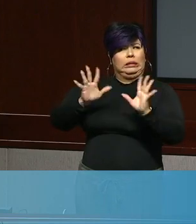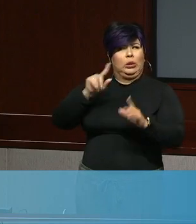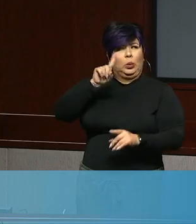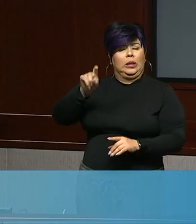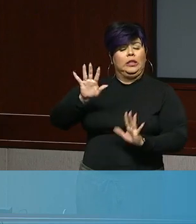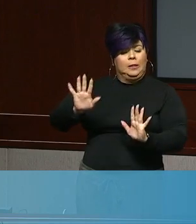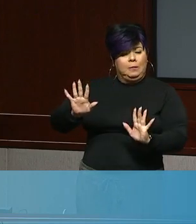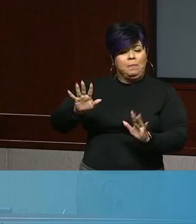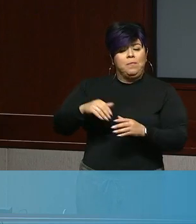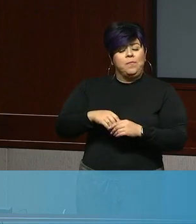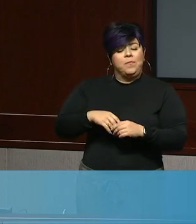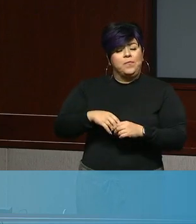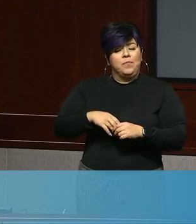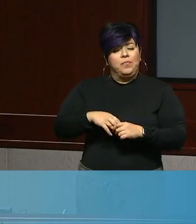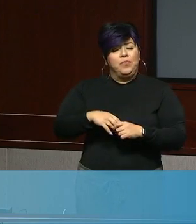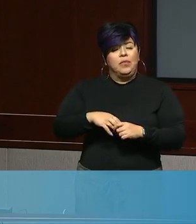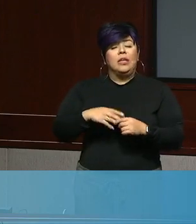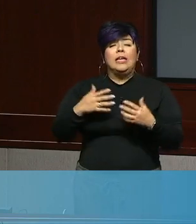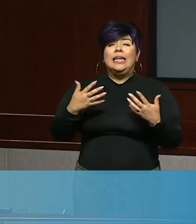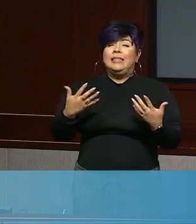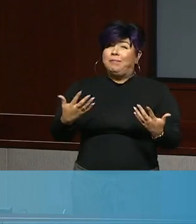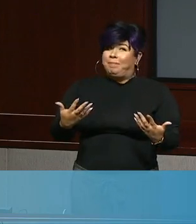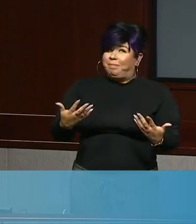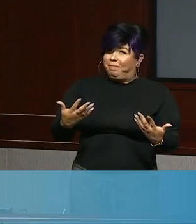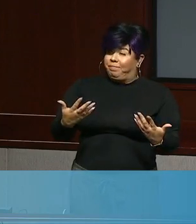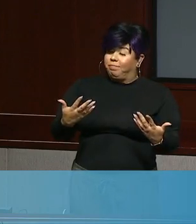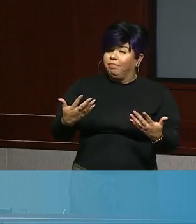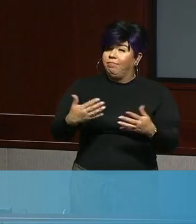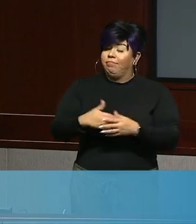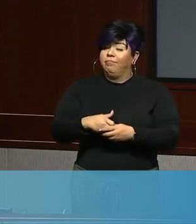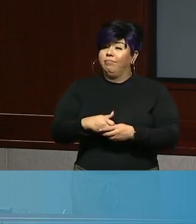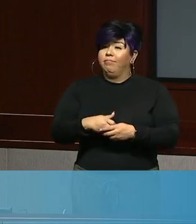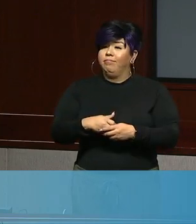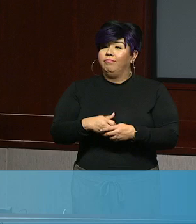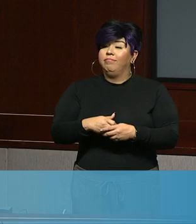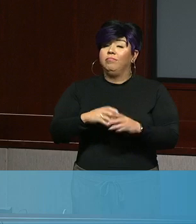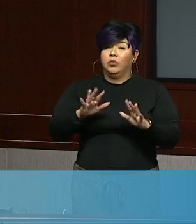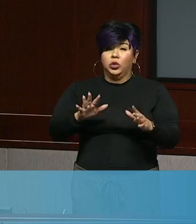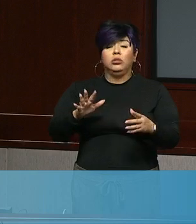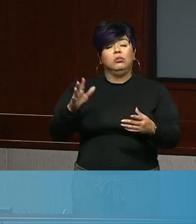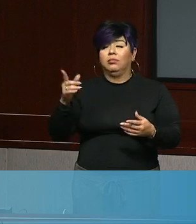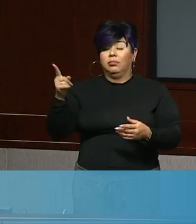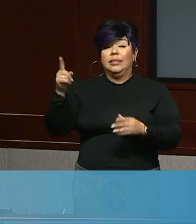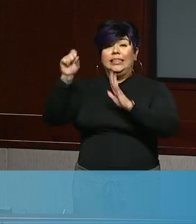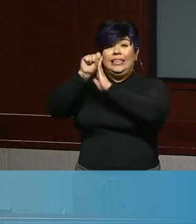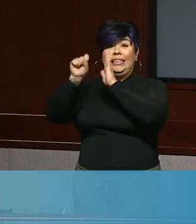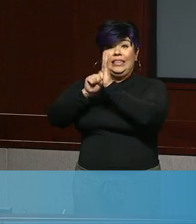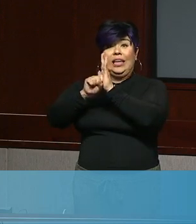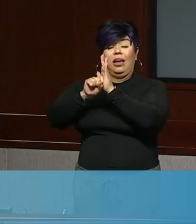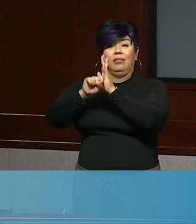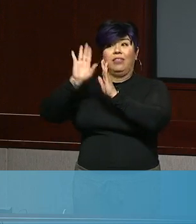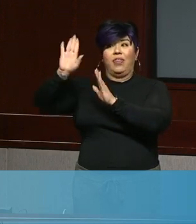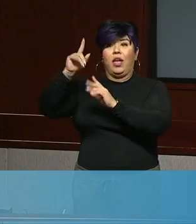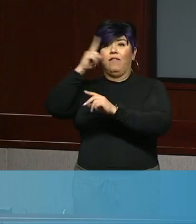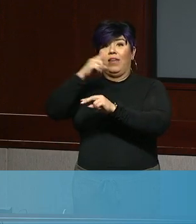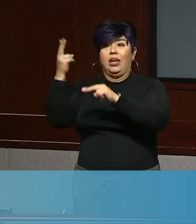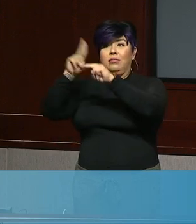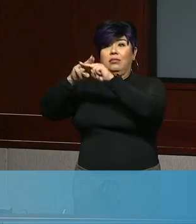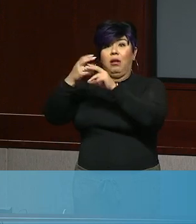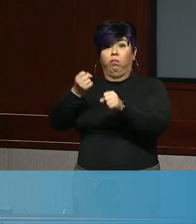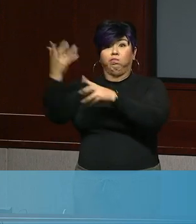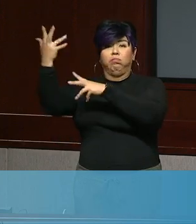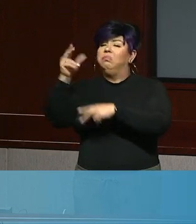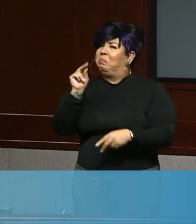correctly, it does not change the fact that there's still an adjustment for our case rate based